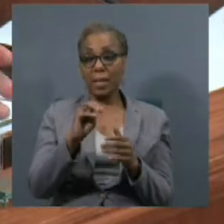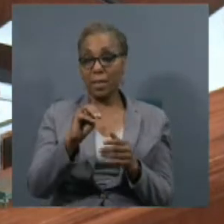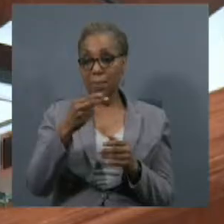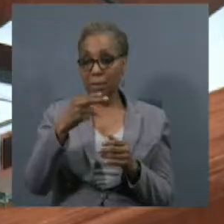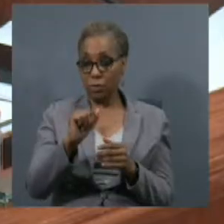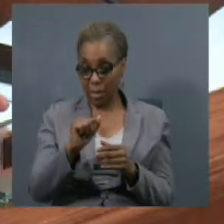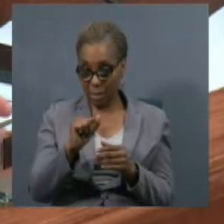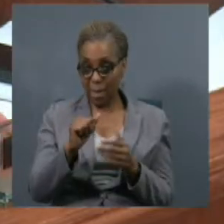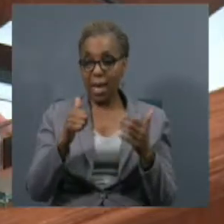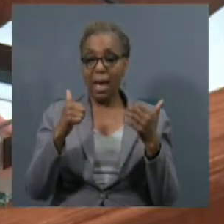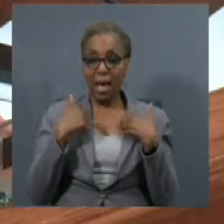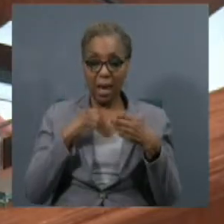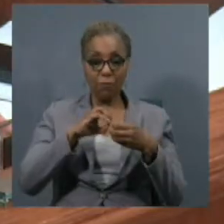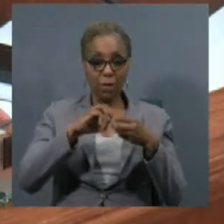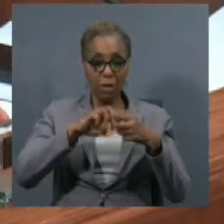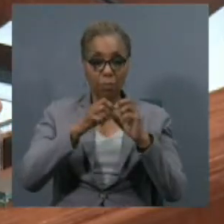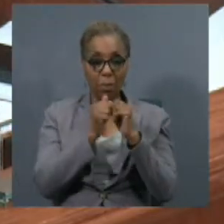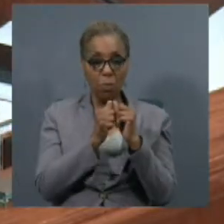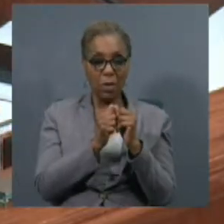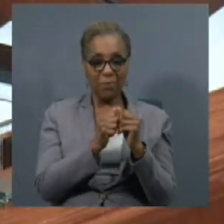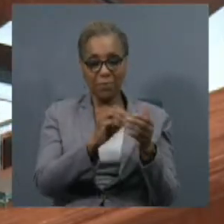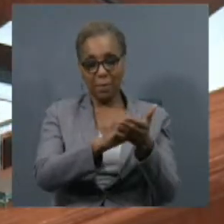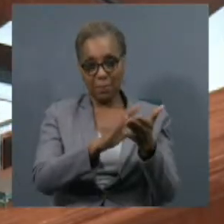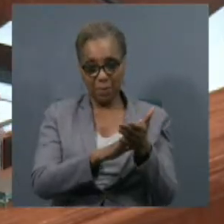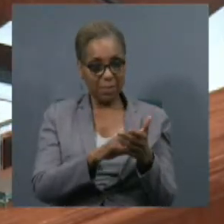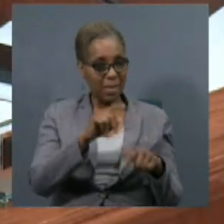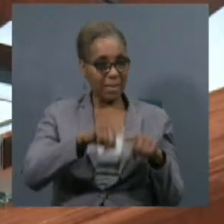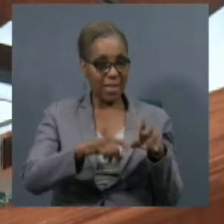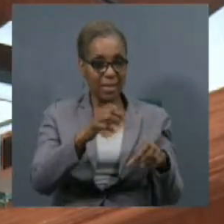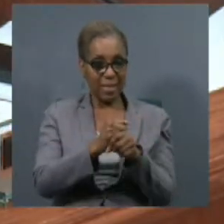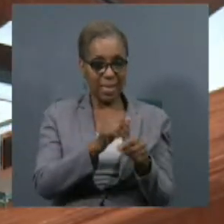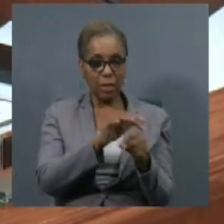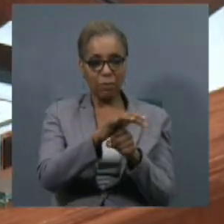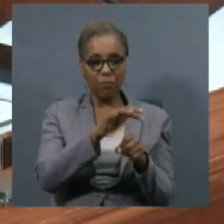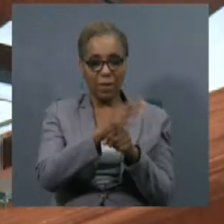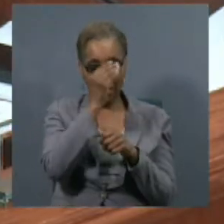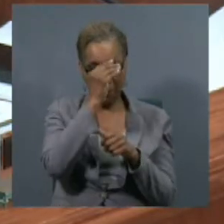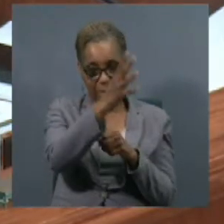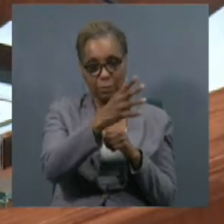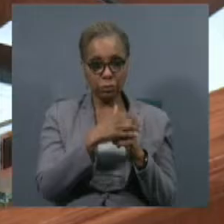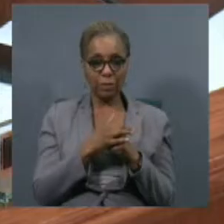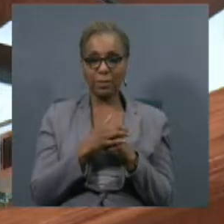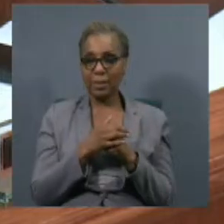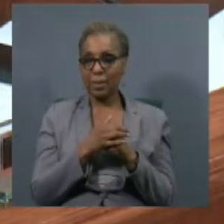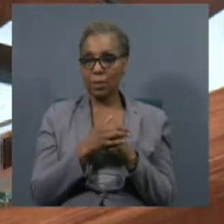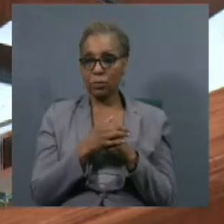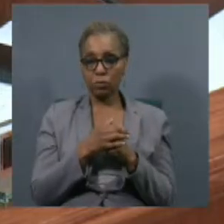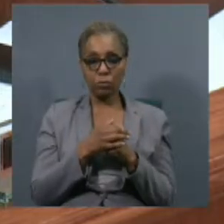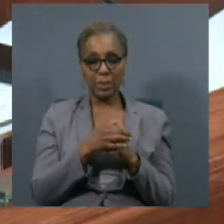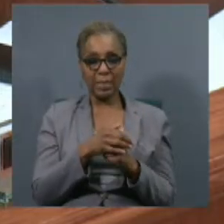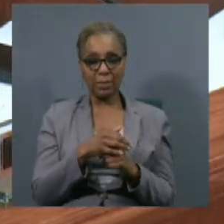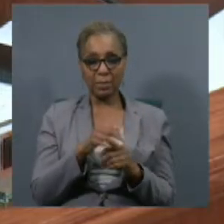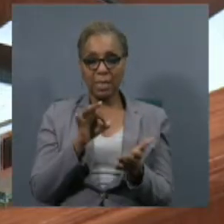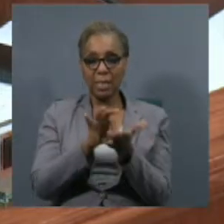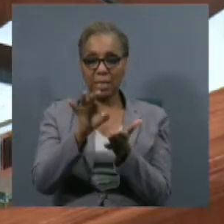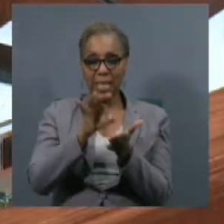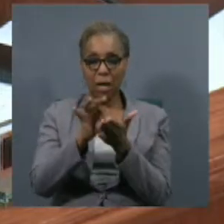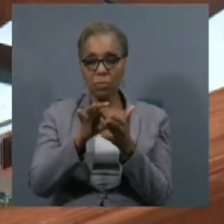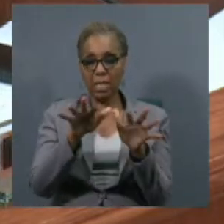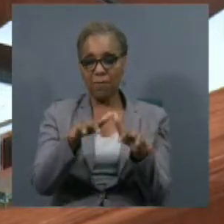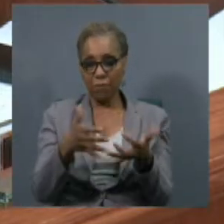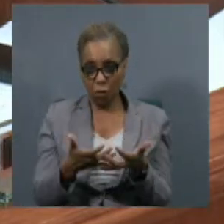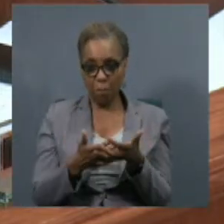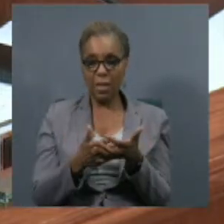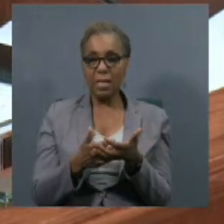MHA had a real problems with its records, and it couldn't get sufficient information to its accounting firm that